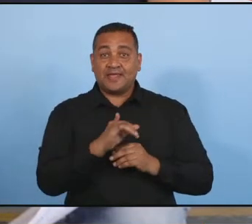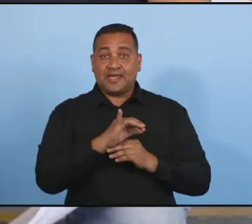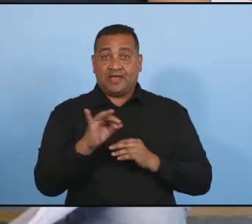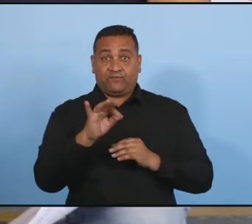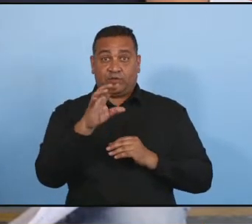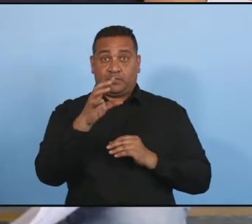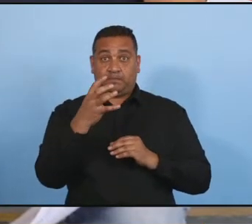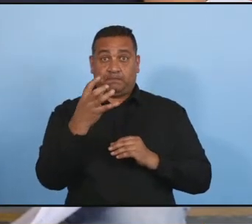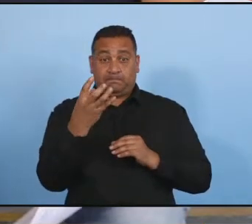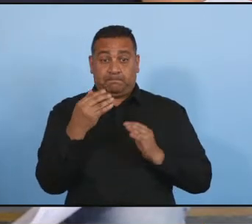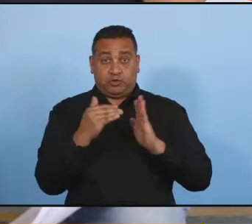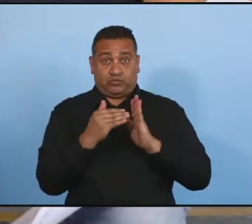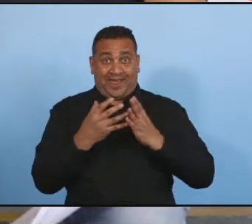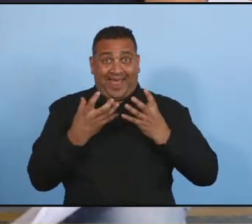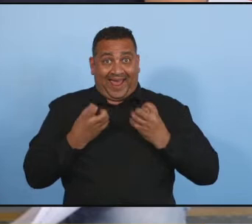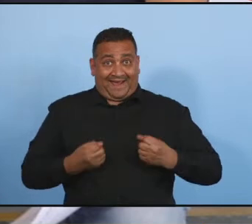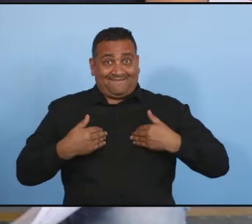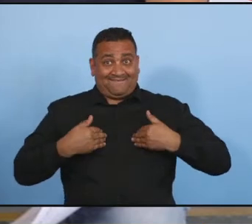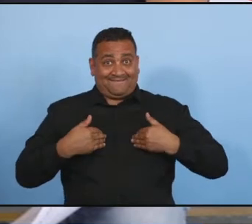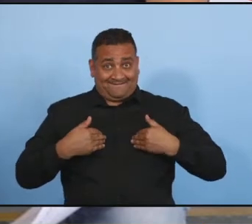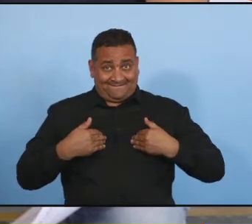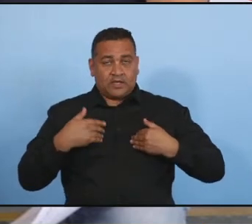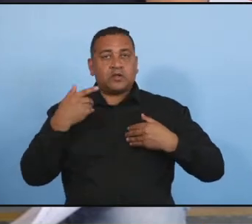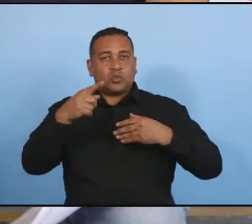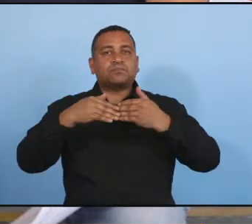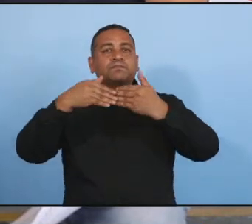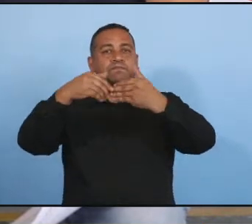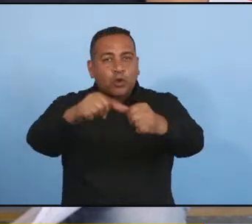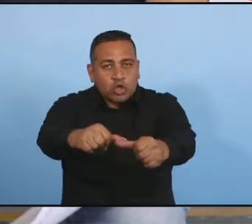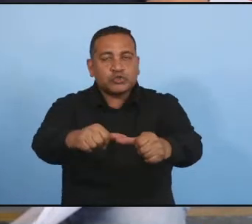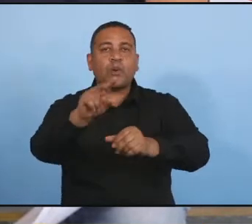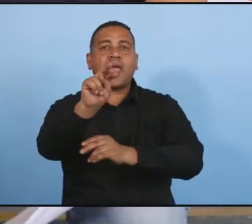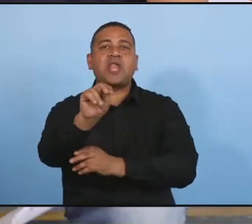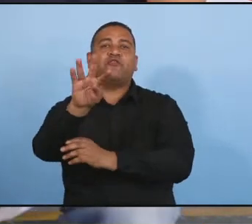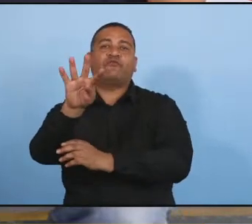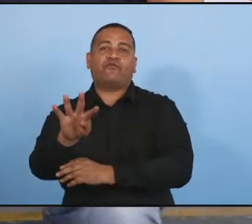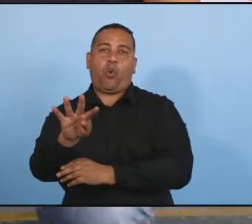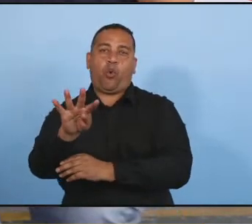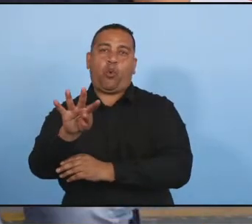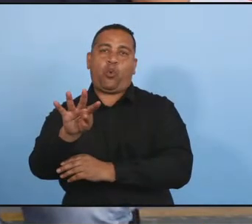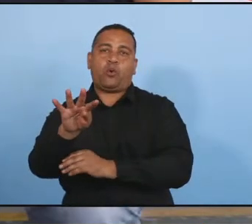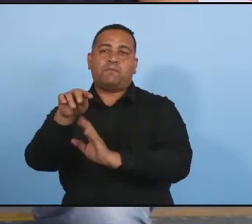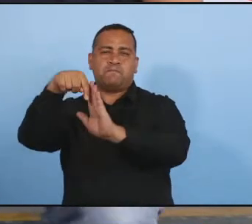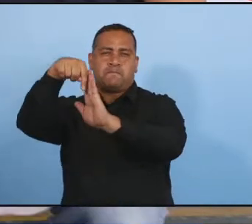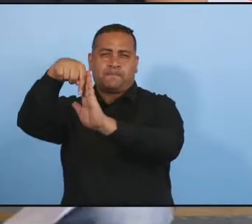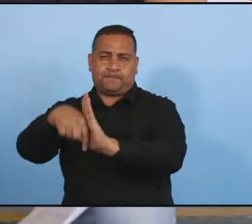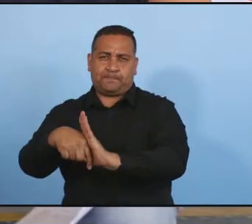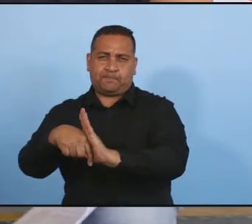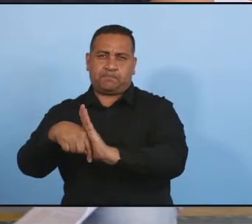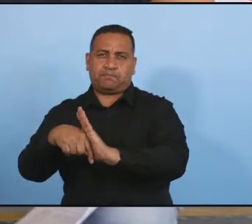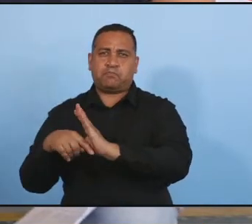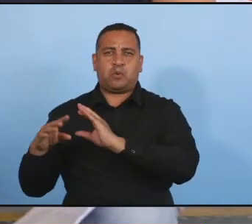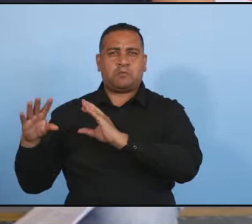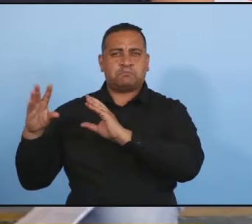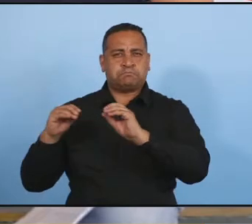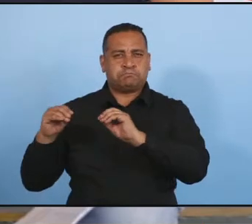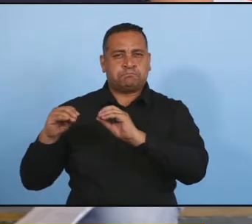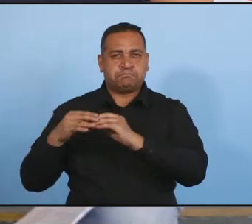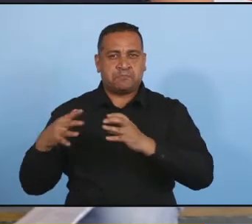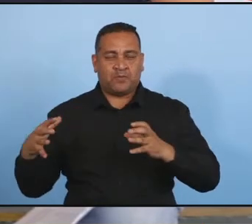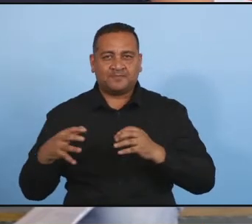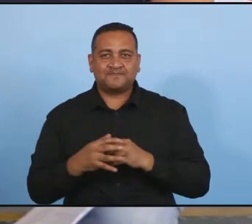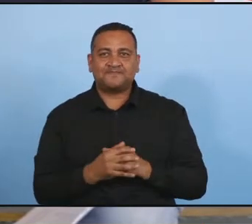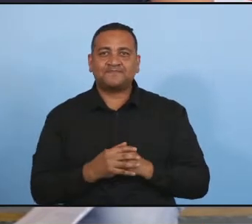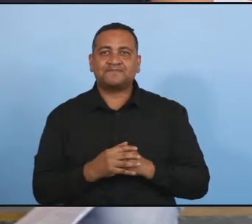to N4 and then start that way if they have a technical matric. Yeah. And then just on that, again, me asking on behalf of mothers,